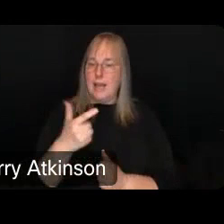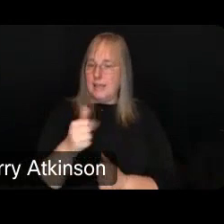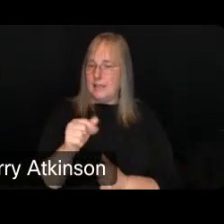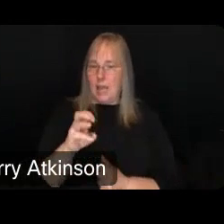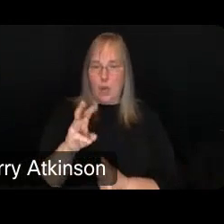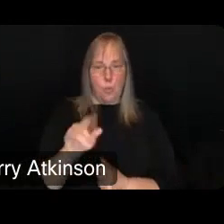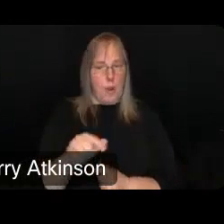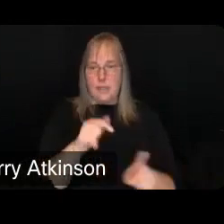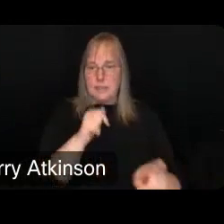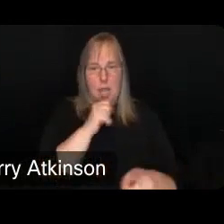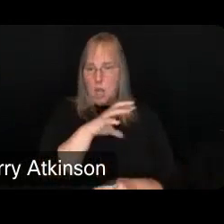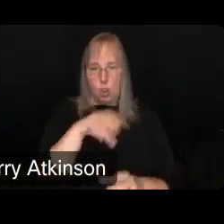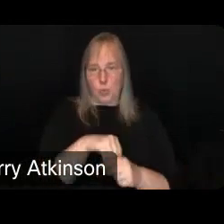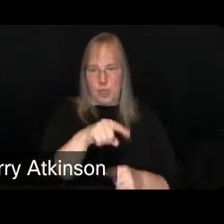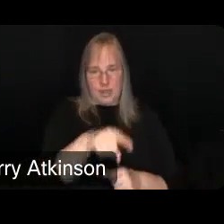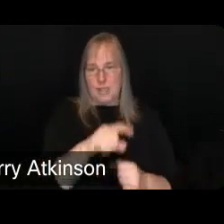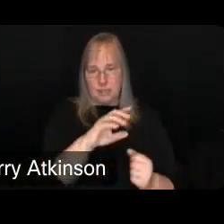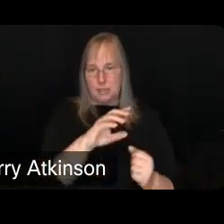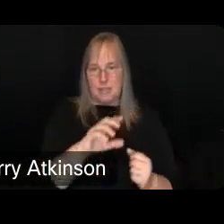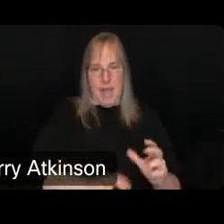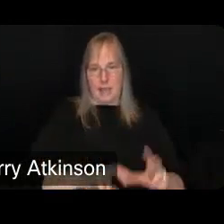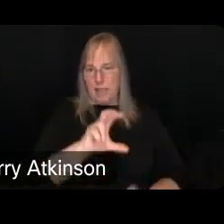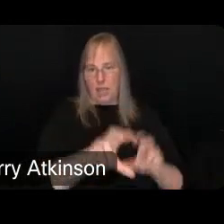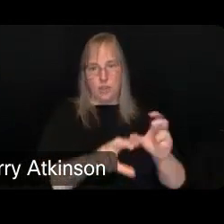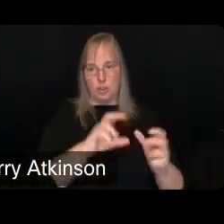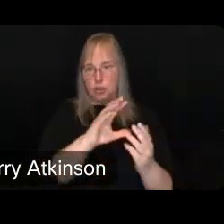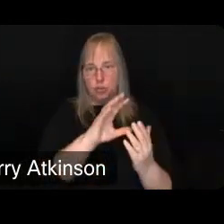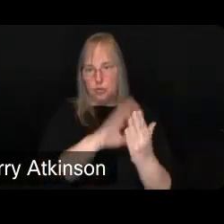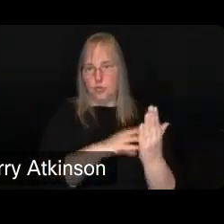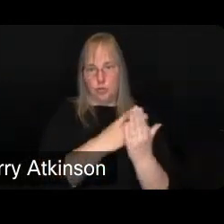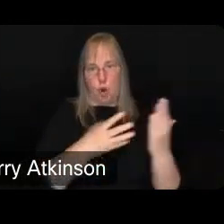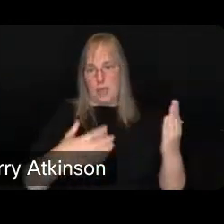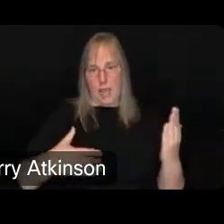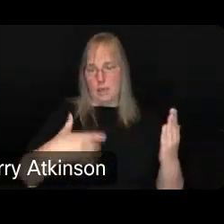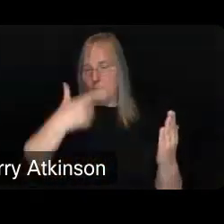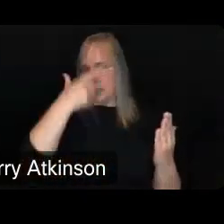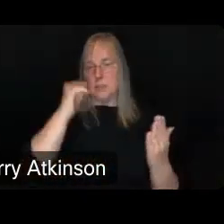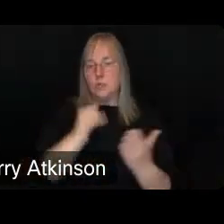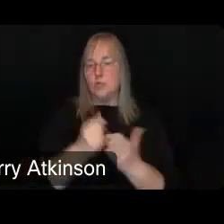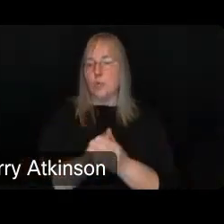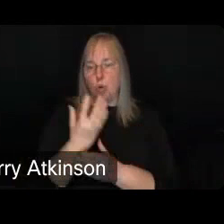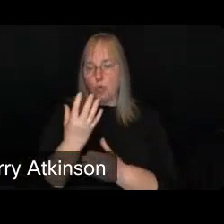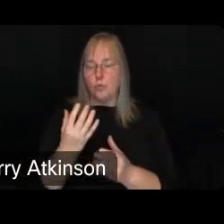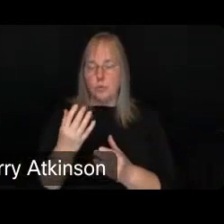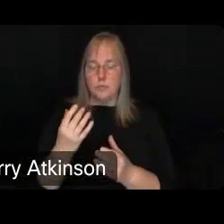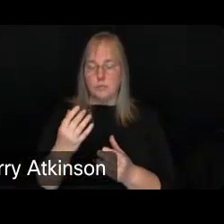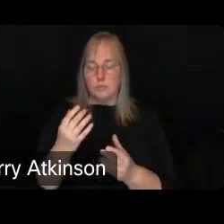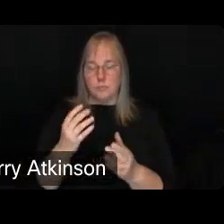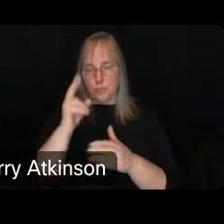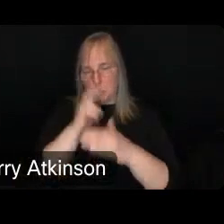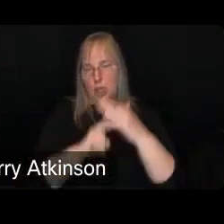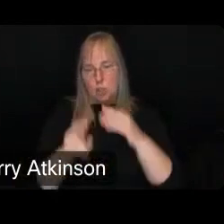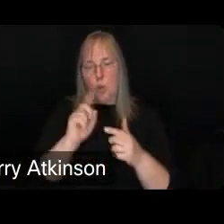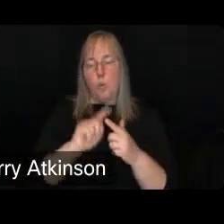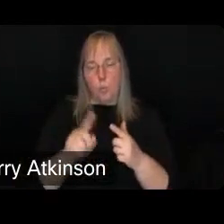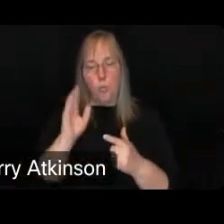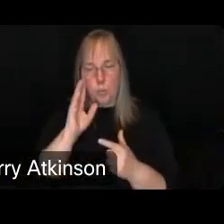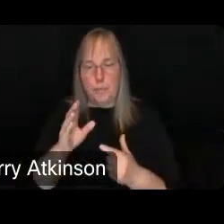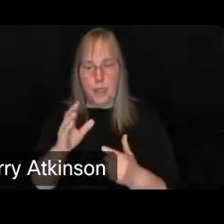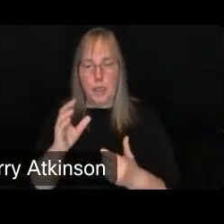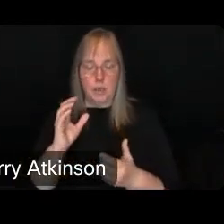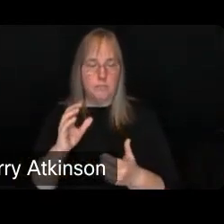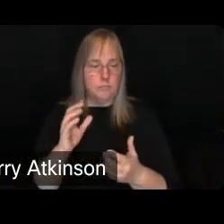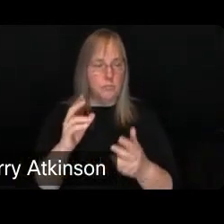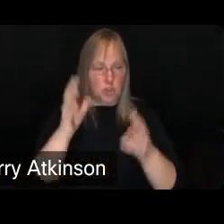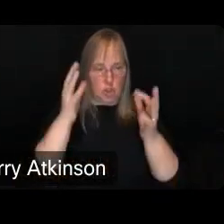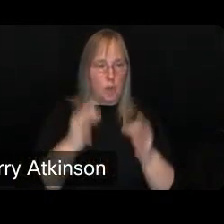in this allocation chart quite yet because those growth projections will be determined through the master planning process. So once we determine